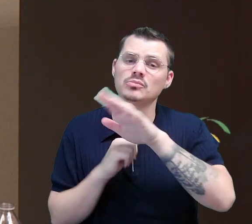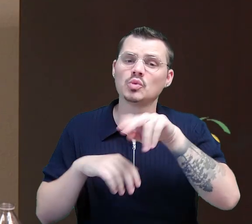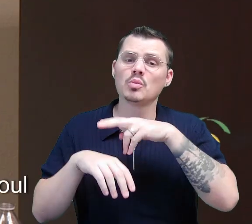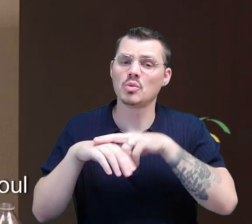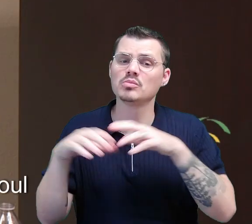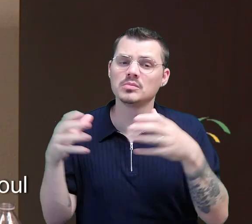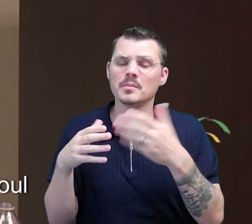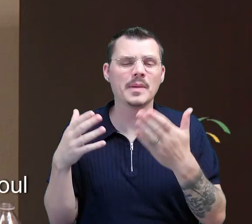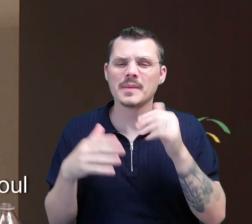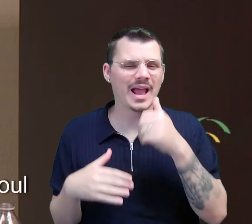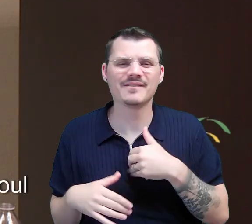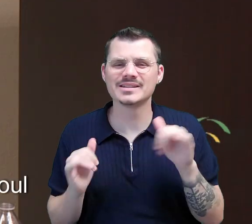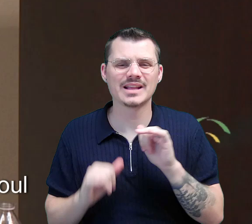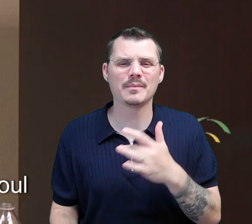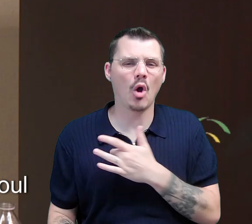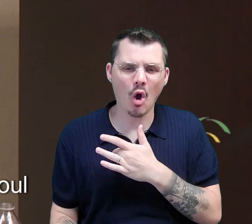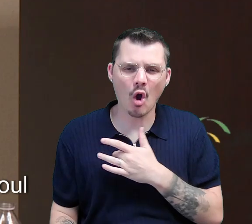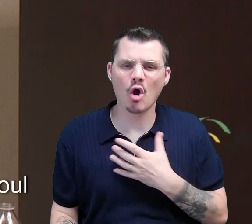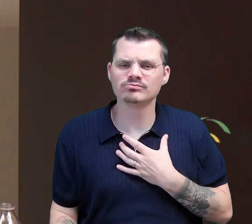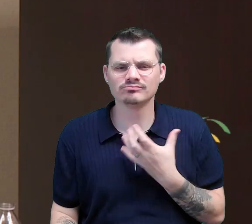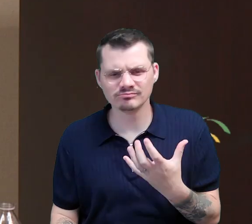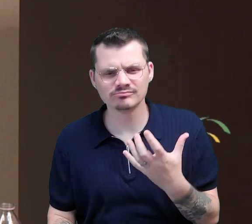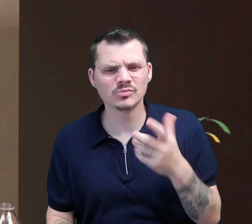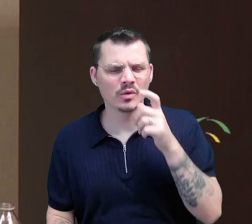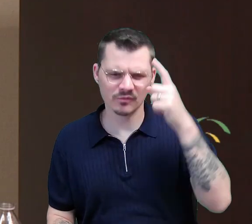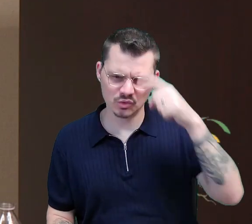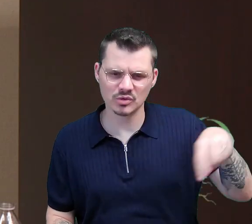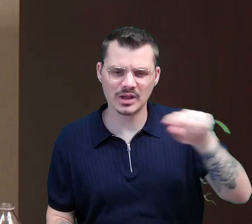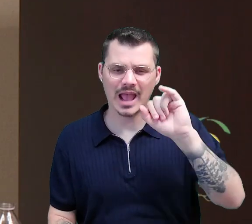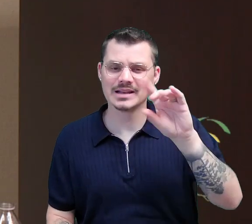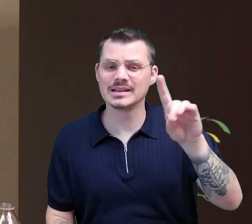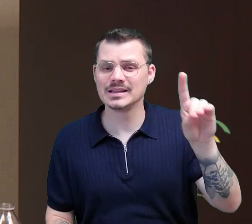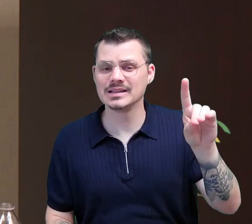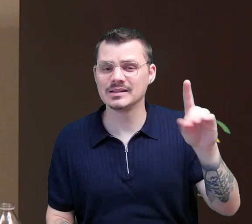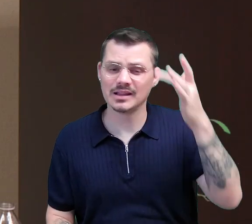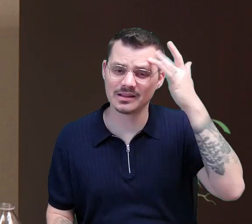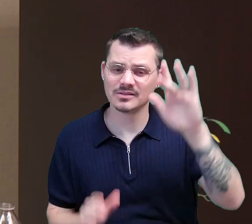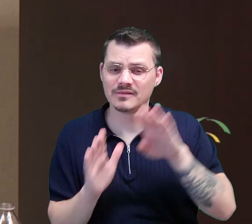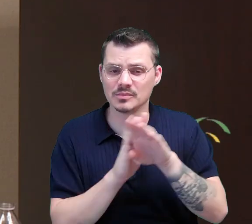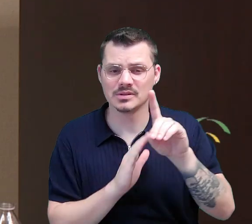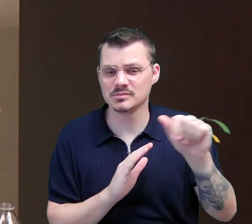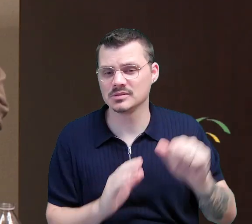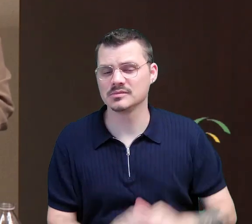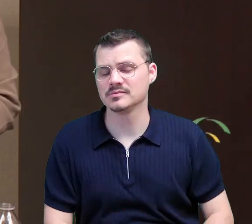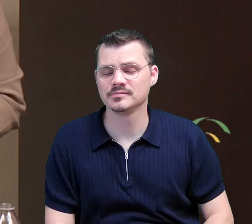population may not have the same heart and soul for people with IDD.